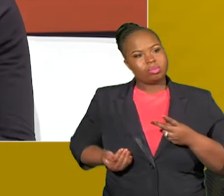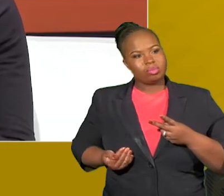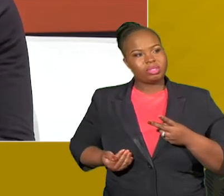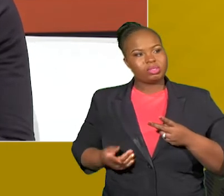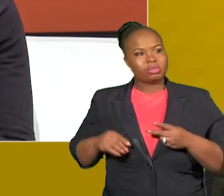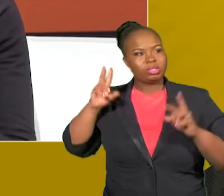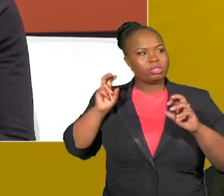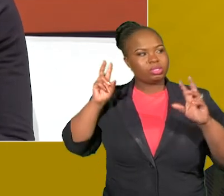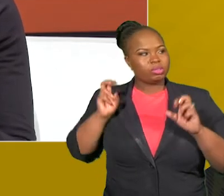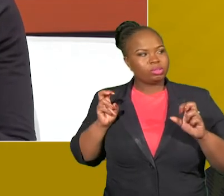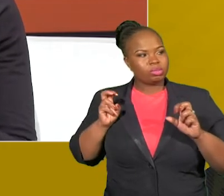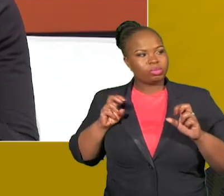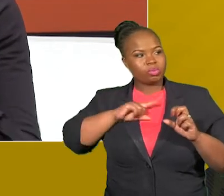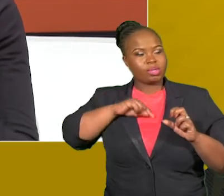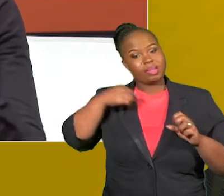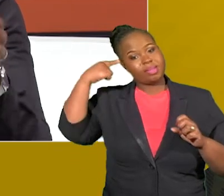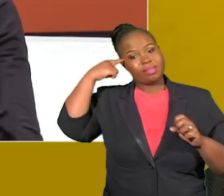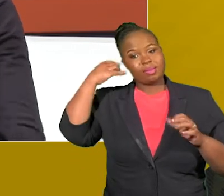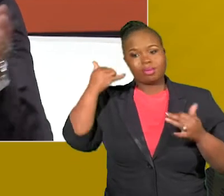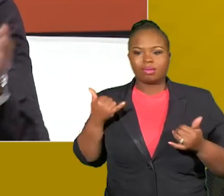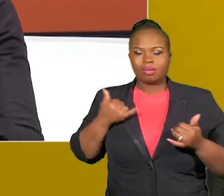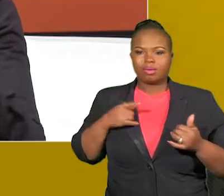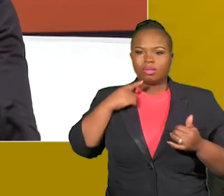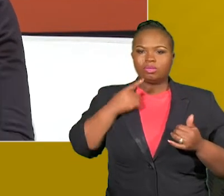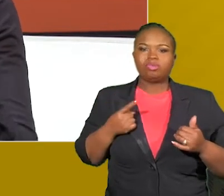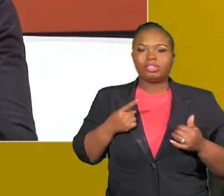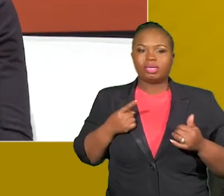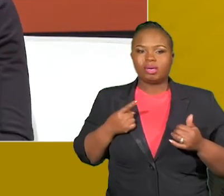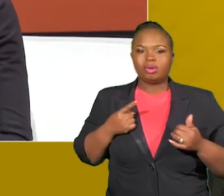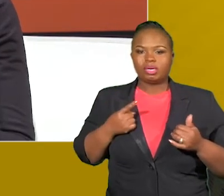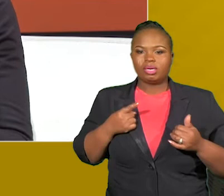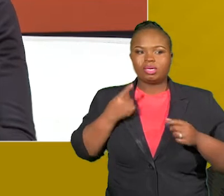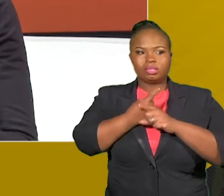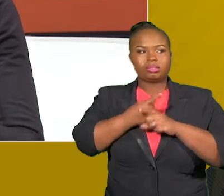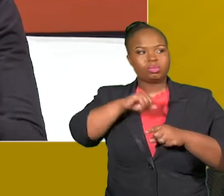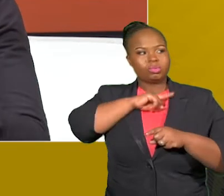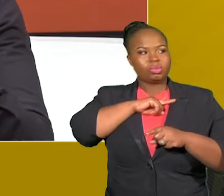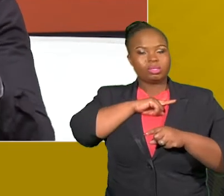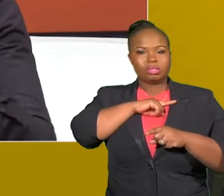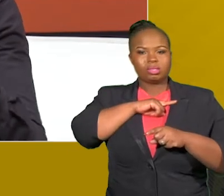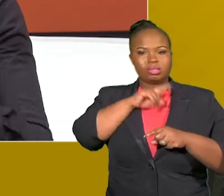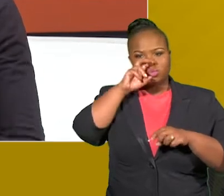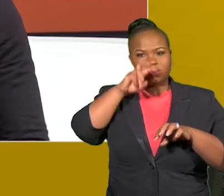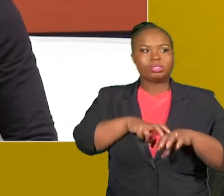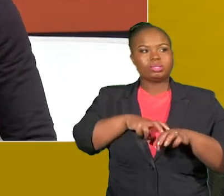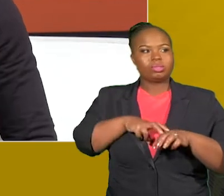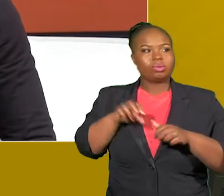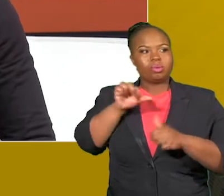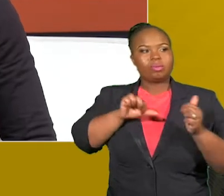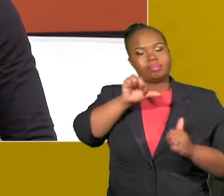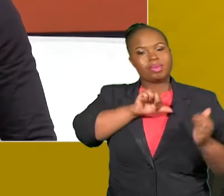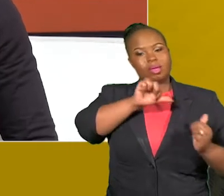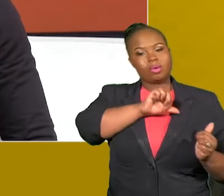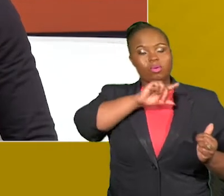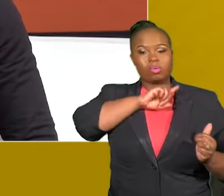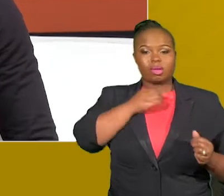now because they know this ways of misogyny, patriarchy, and whatever, these things start now. They don't start now. You need to go far, far back. That's why